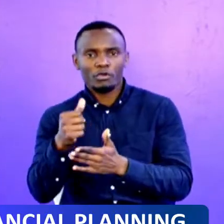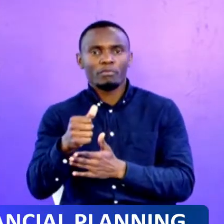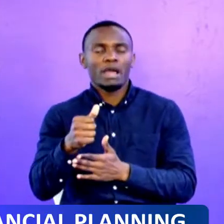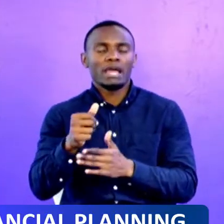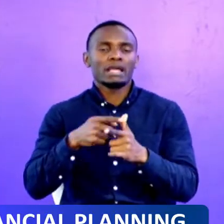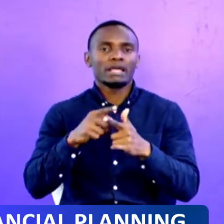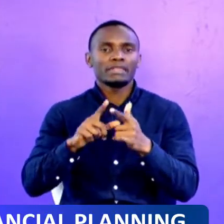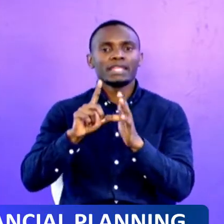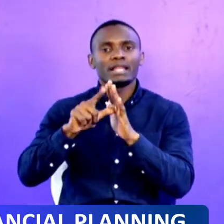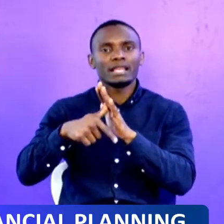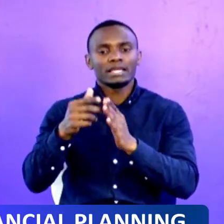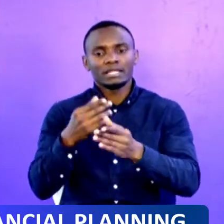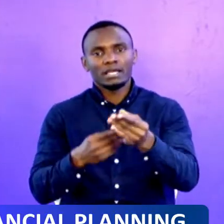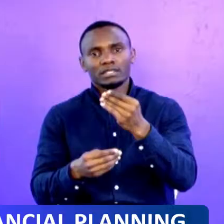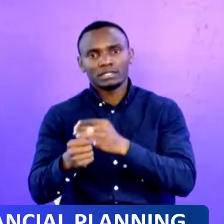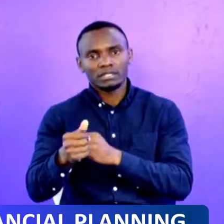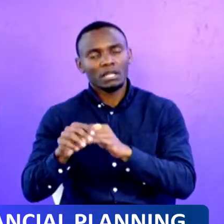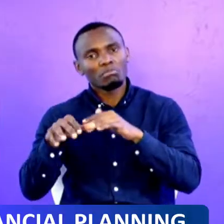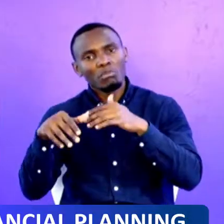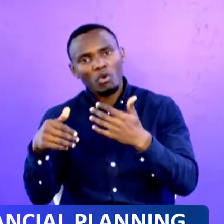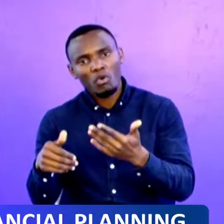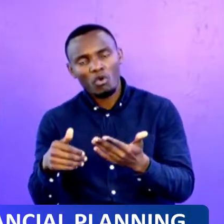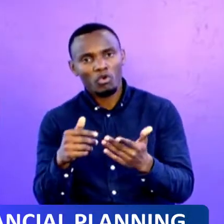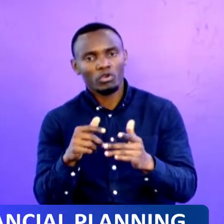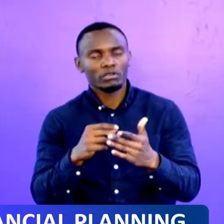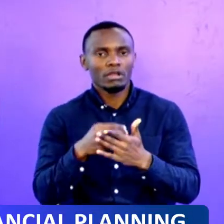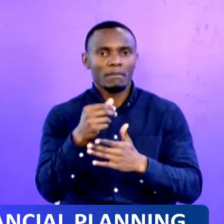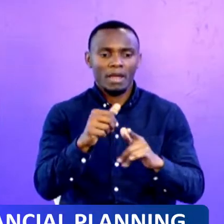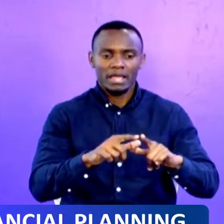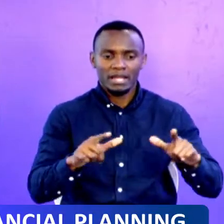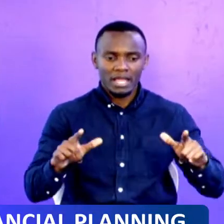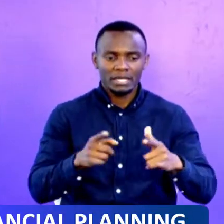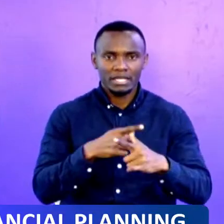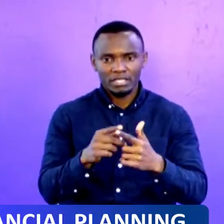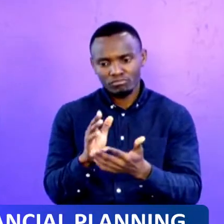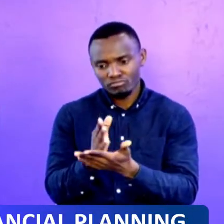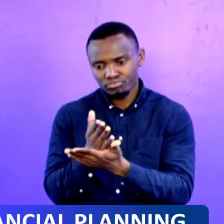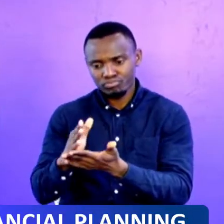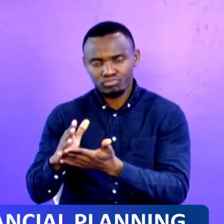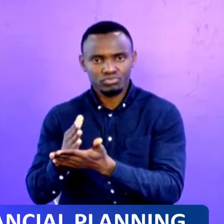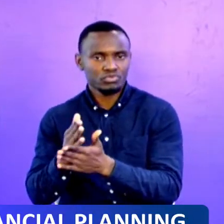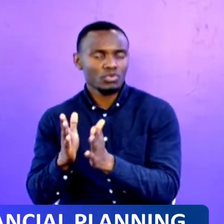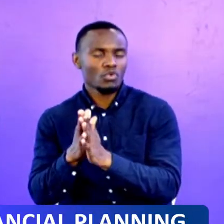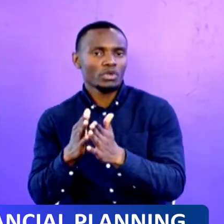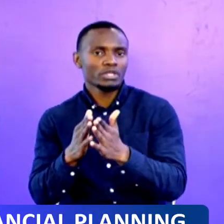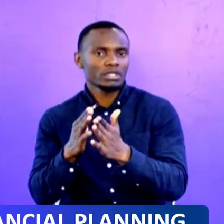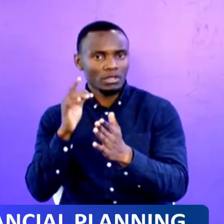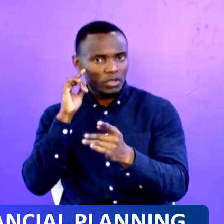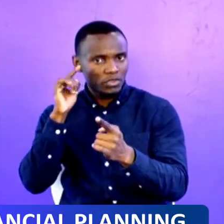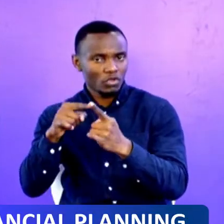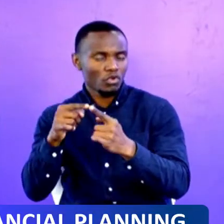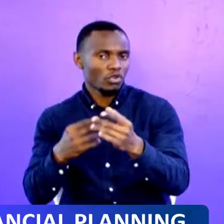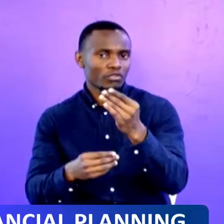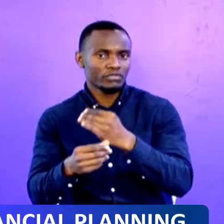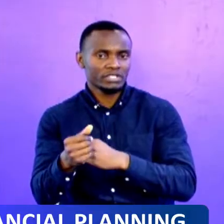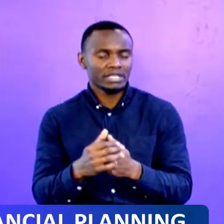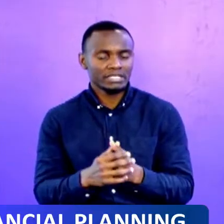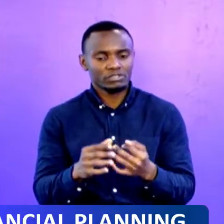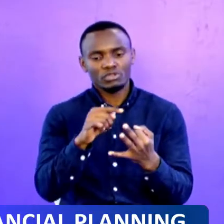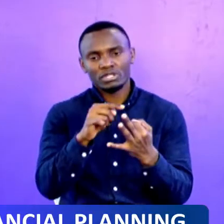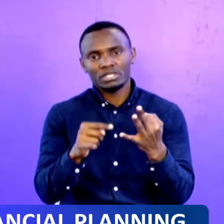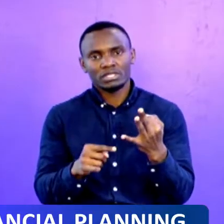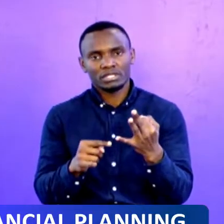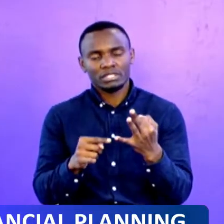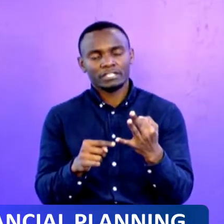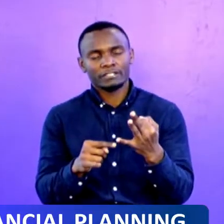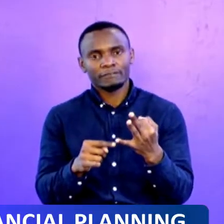just subdivide the property, but however with the intention of selling. Those three investment objectives